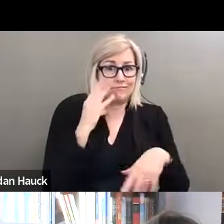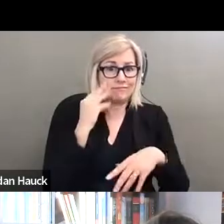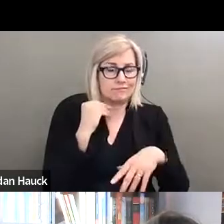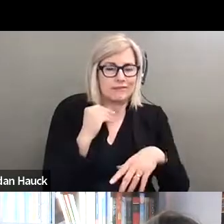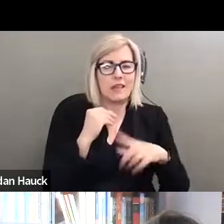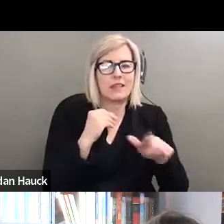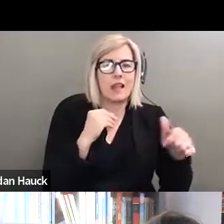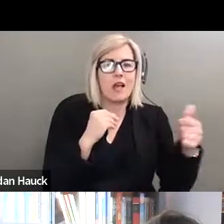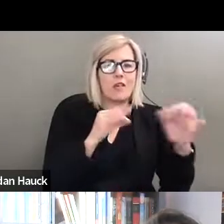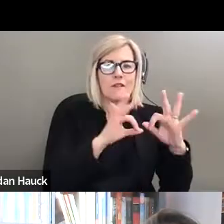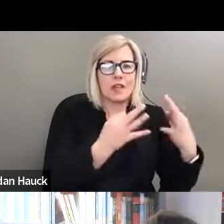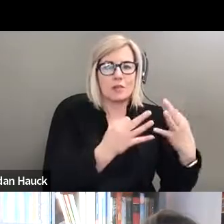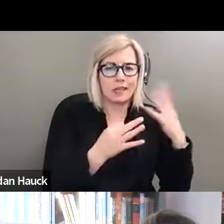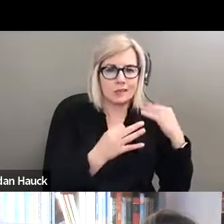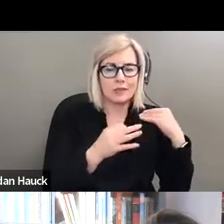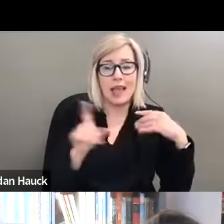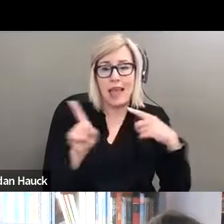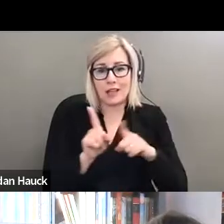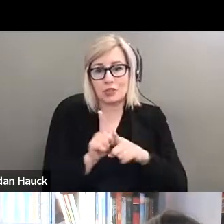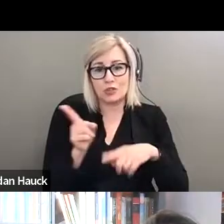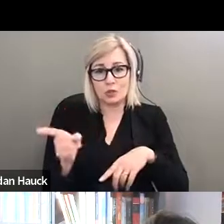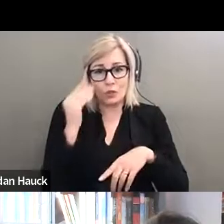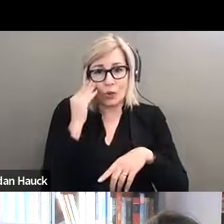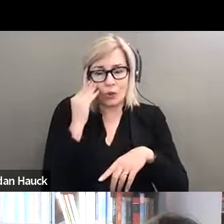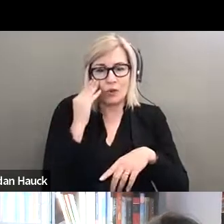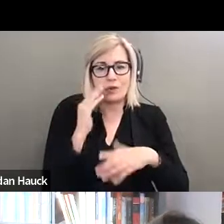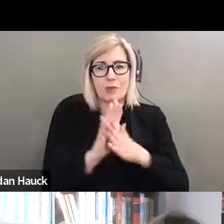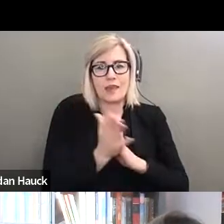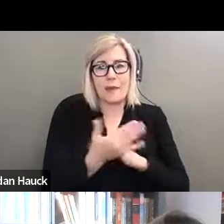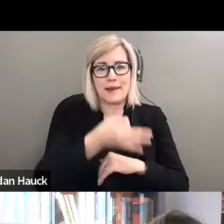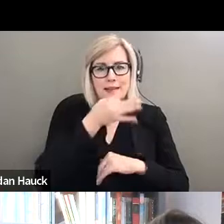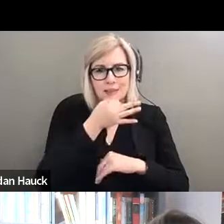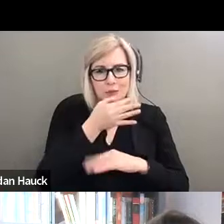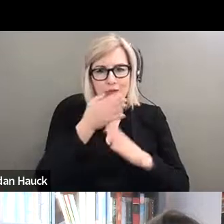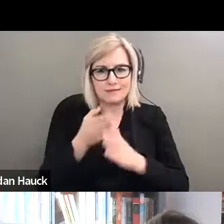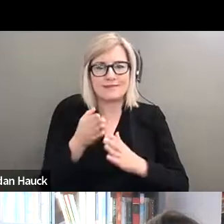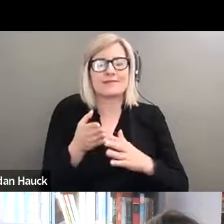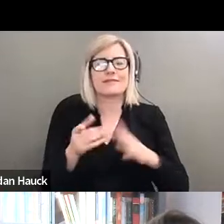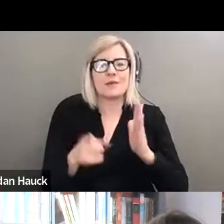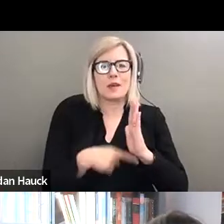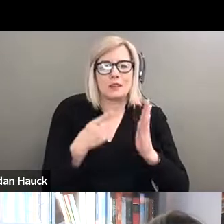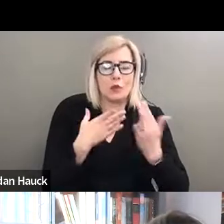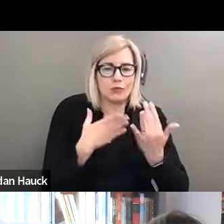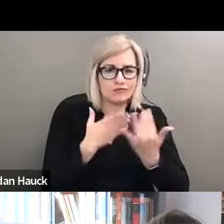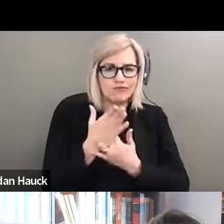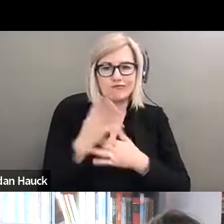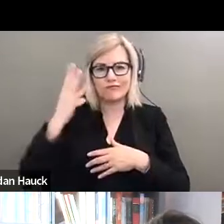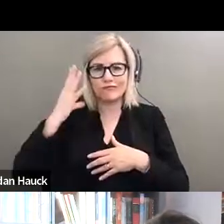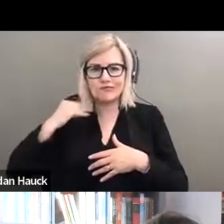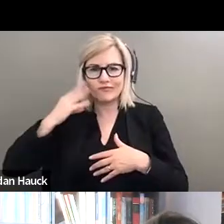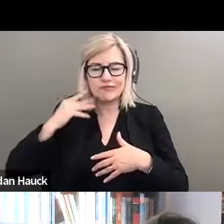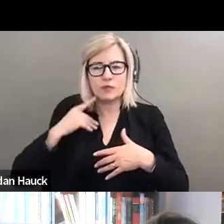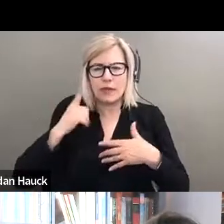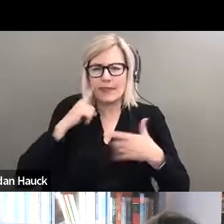other families that have gone through it. As you know, you get to be an expert once you have to go through the whole thing. And so I think